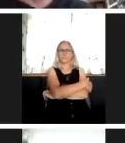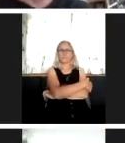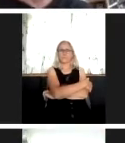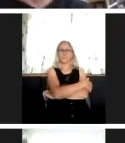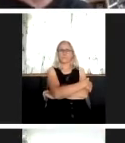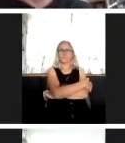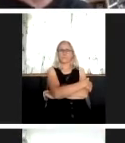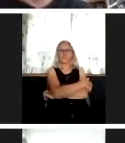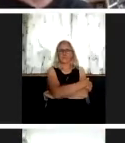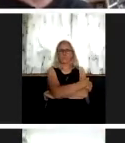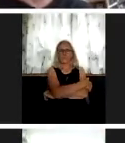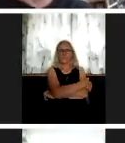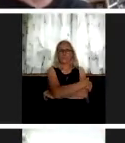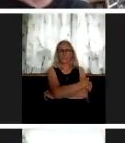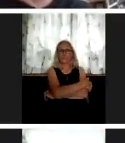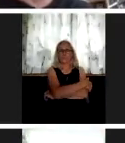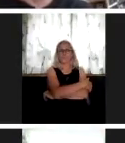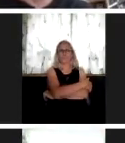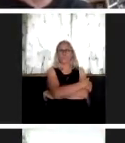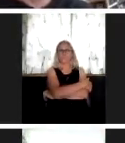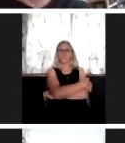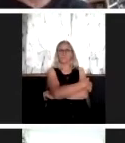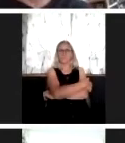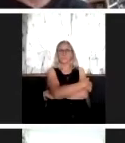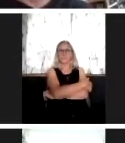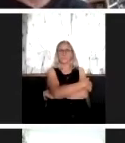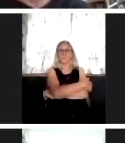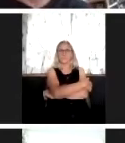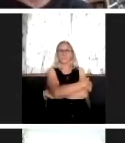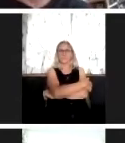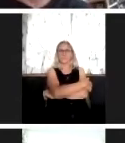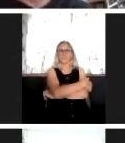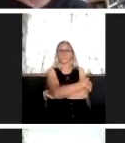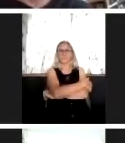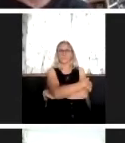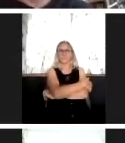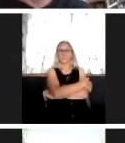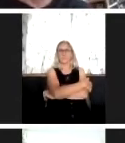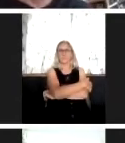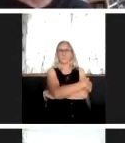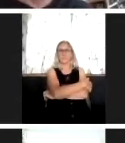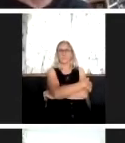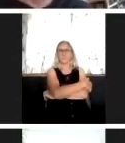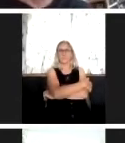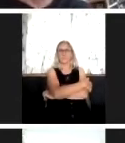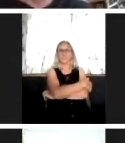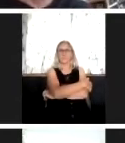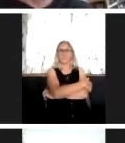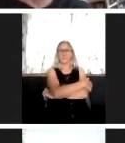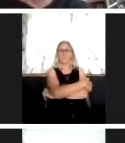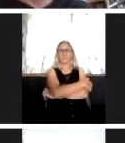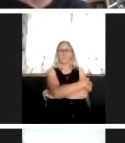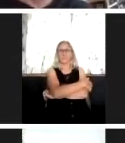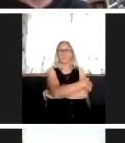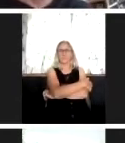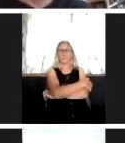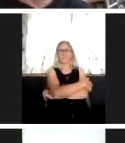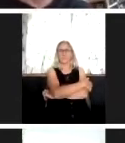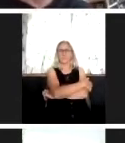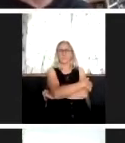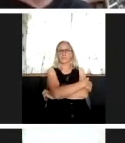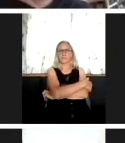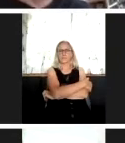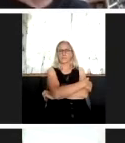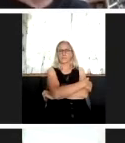purpose. That's your purpose calling out for attention. That's why people who are